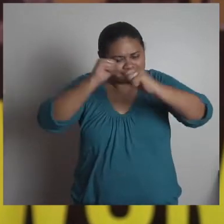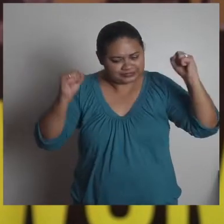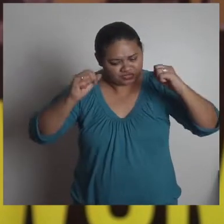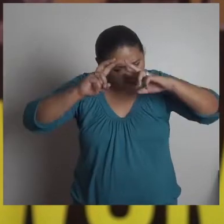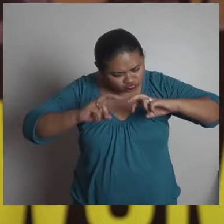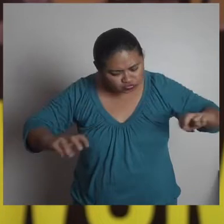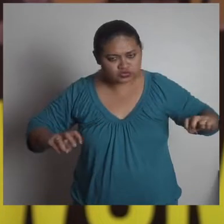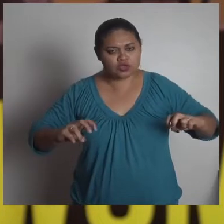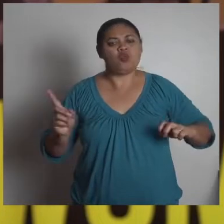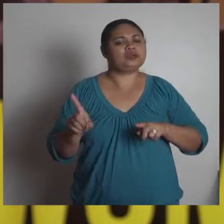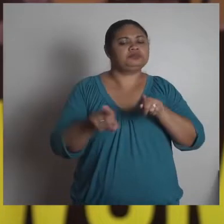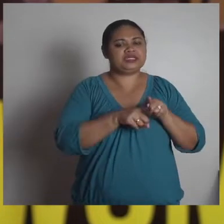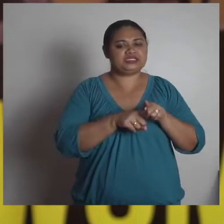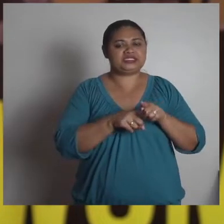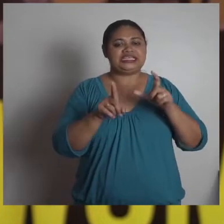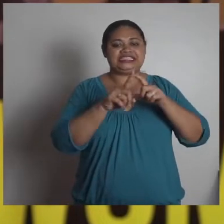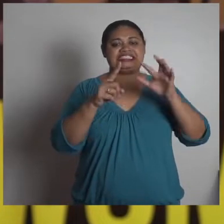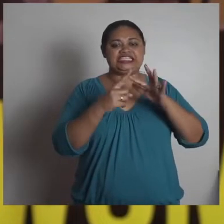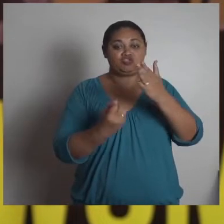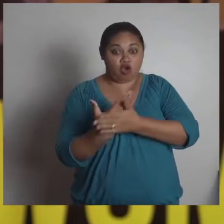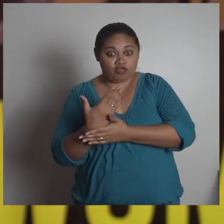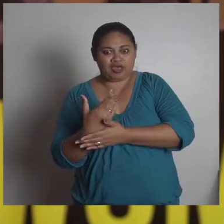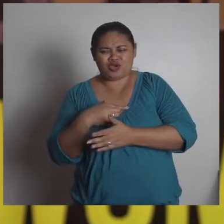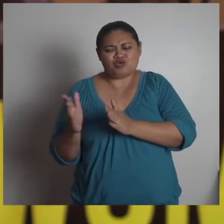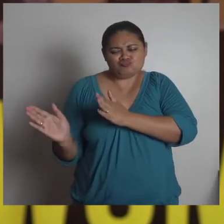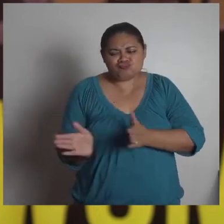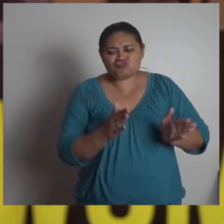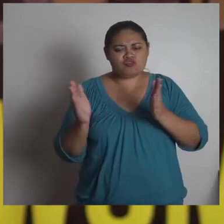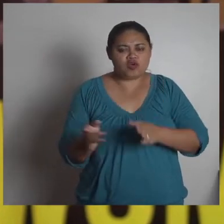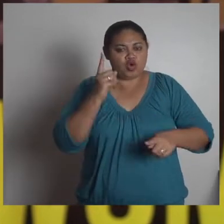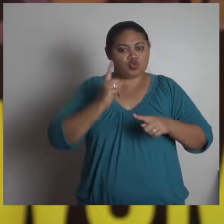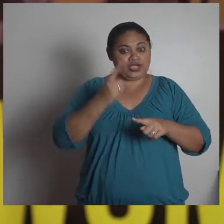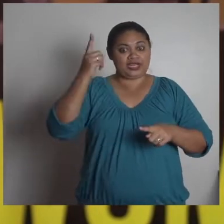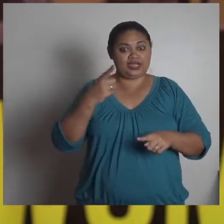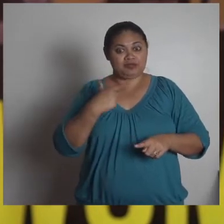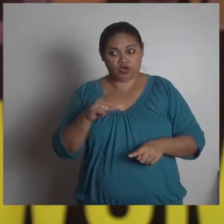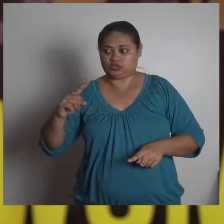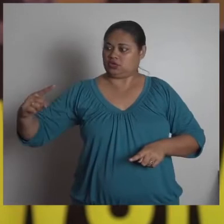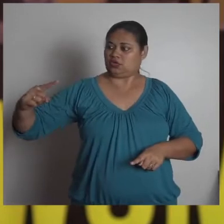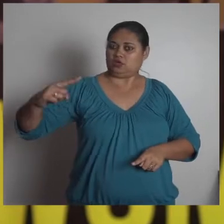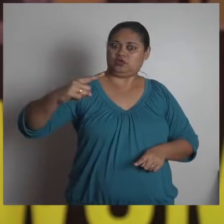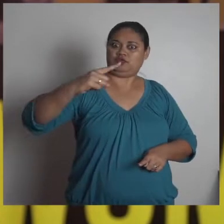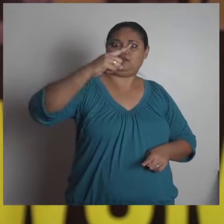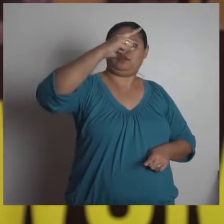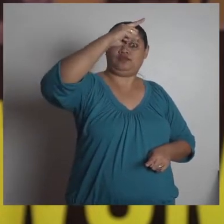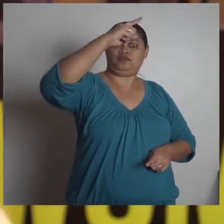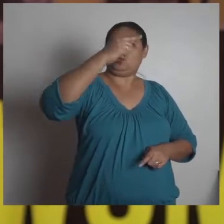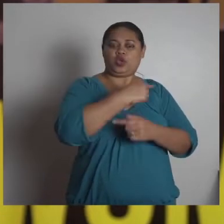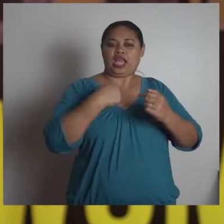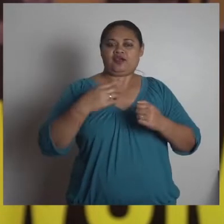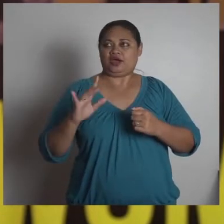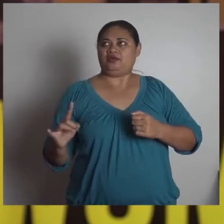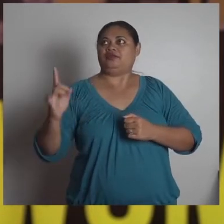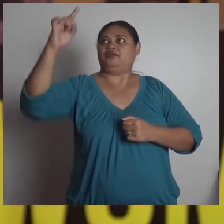So really look up degrowth. There's a whole set of work around it, and it's starting to move very, very quickly because people are realizing that that